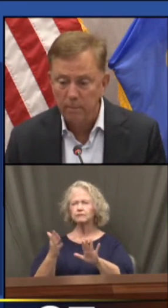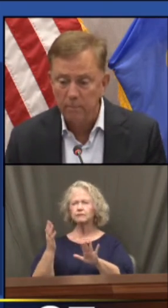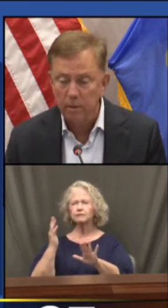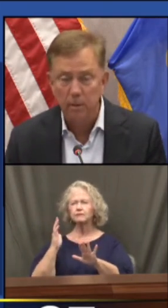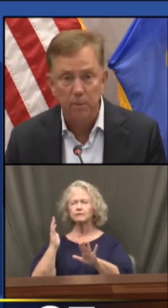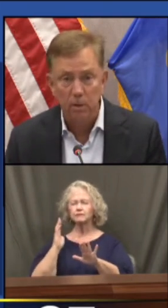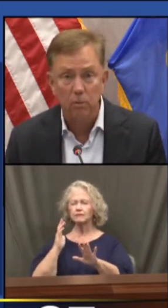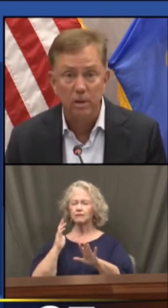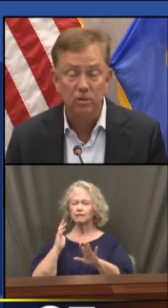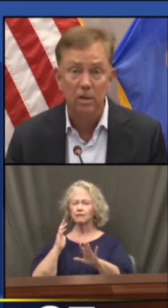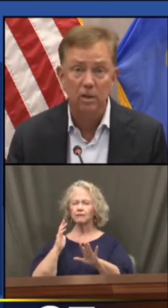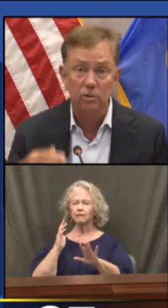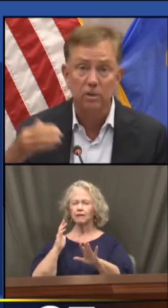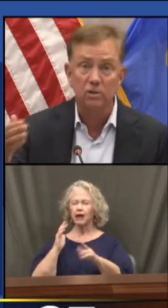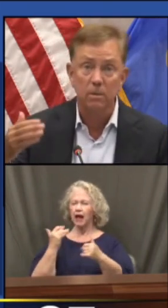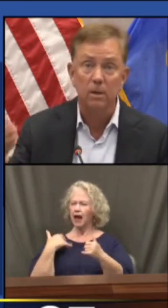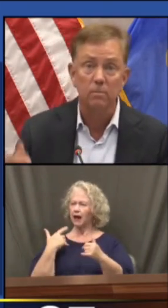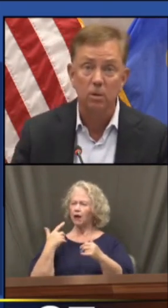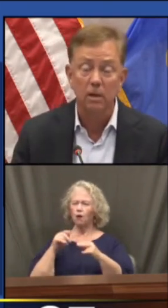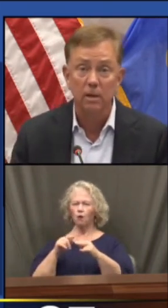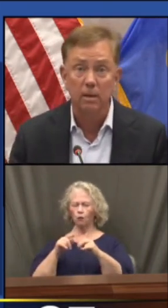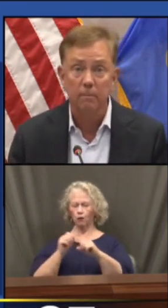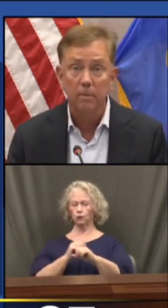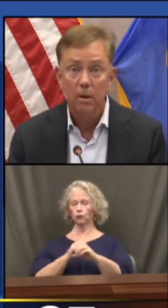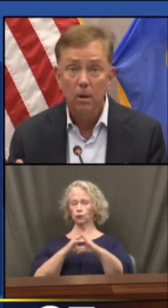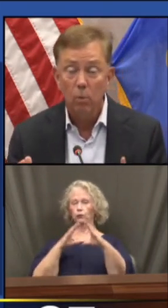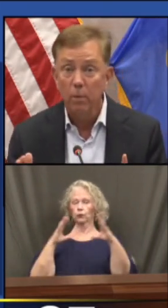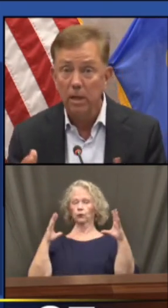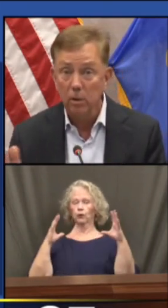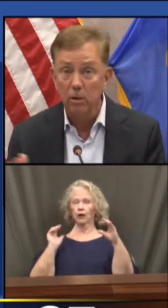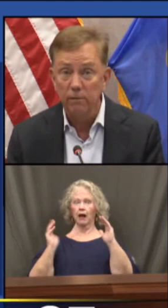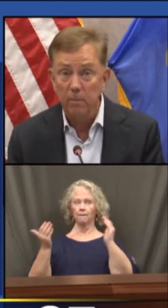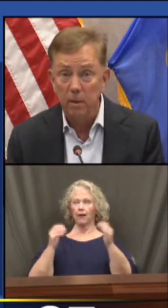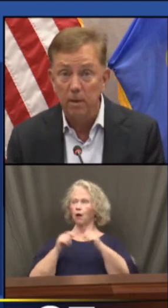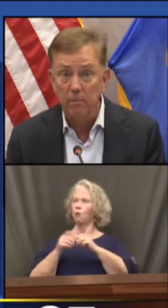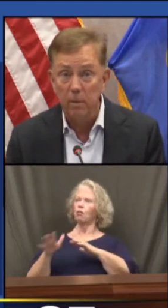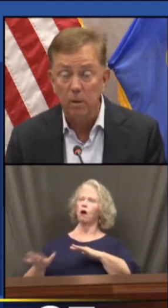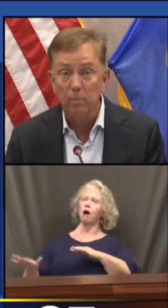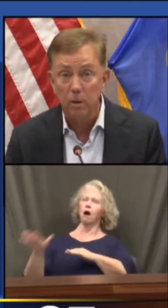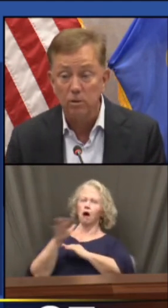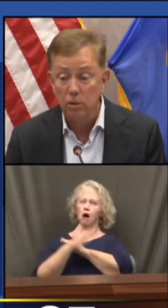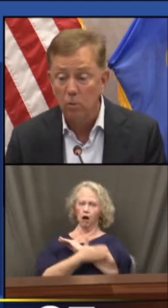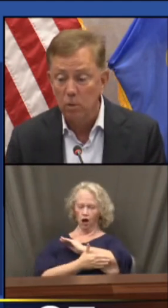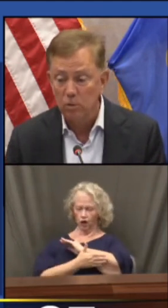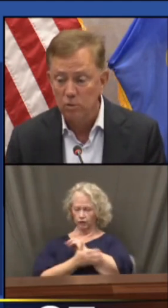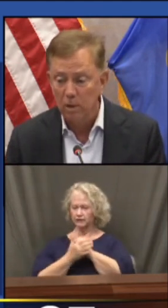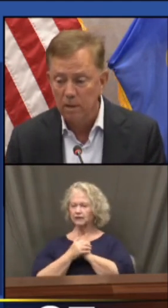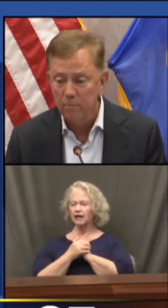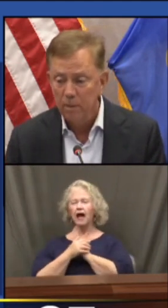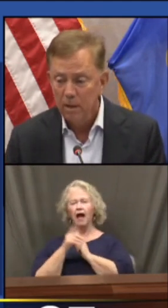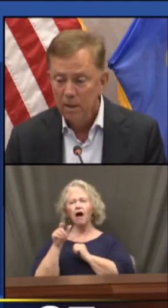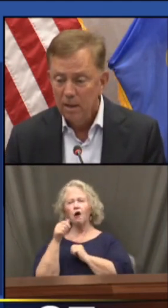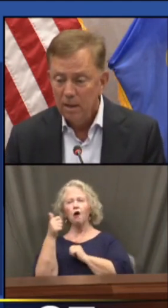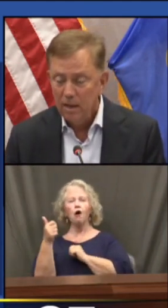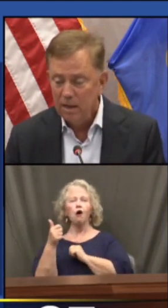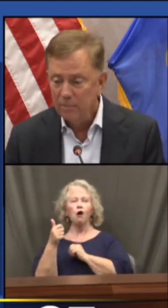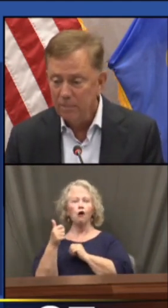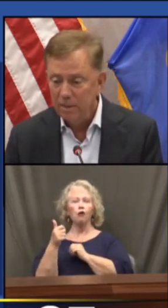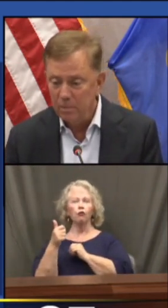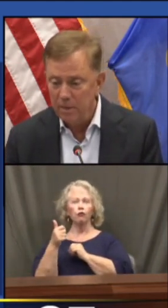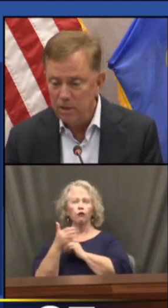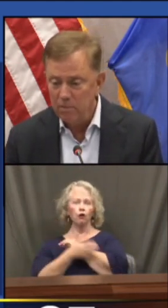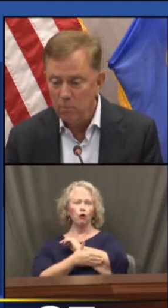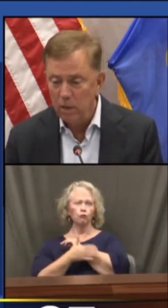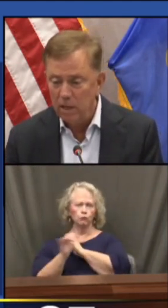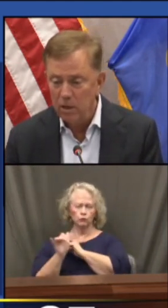doing compared to the rest of the country. I sometimes look at what we can learn from other parts of the world as well.